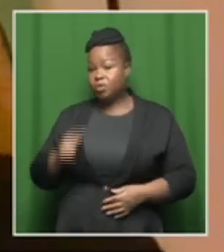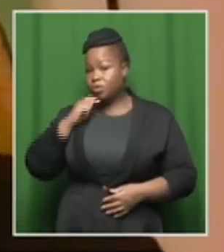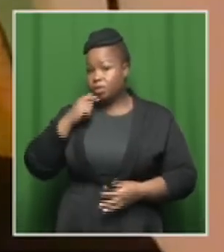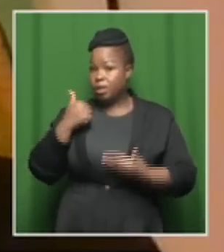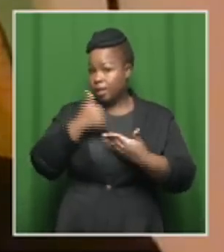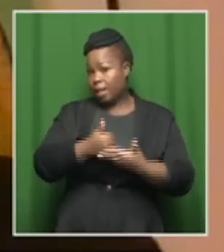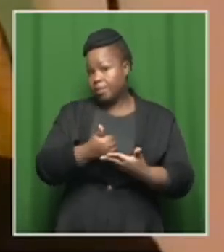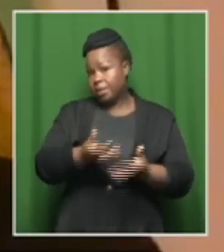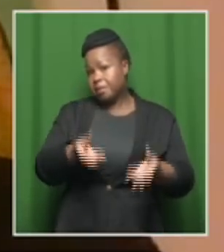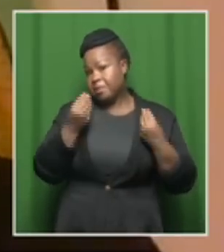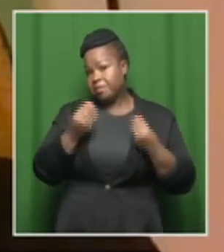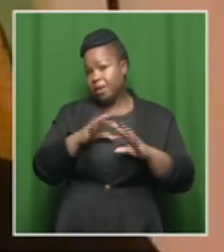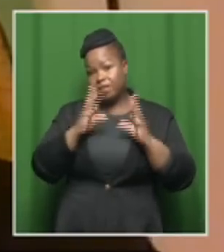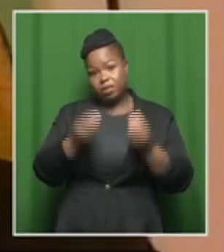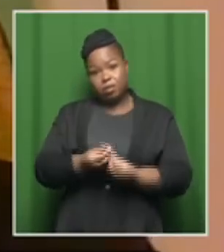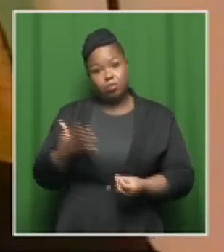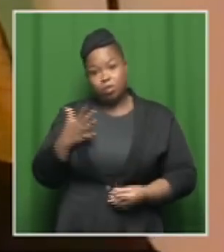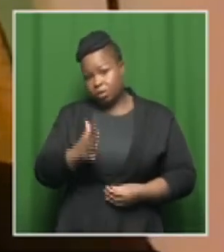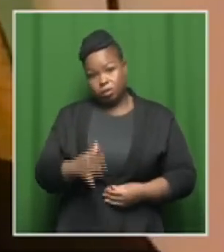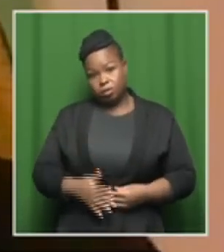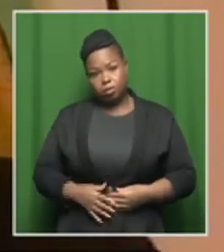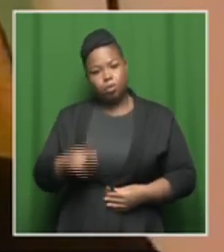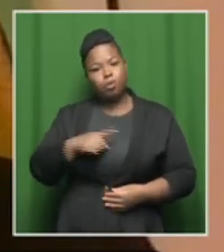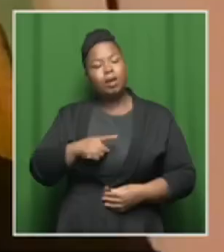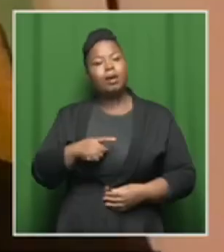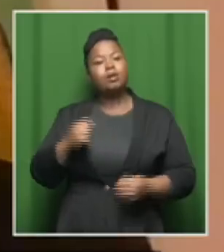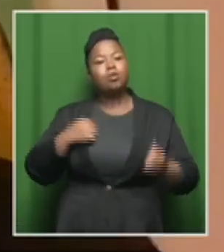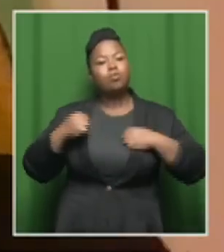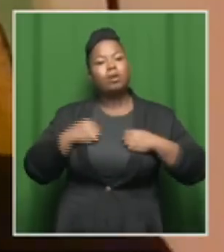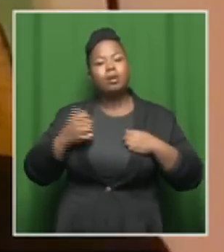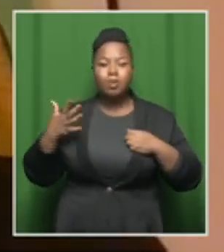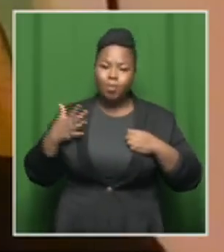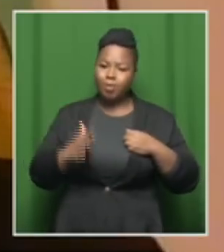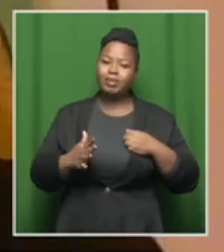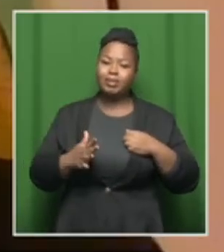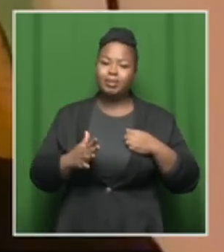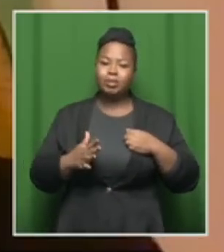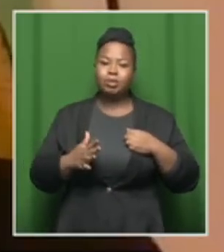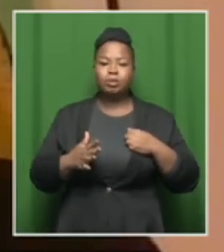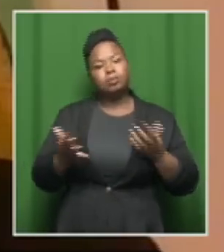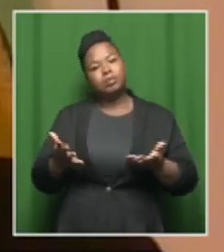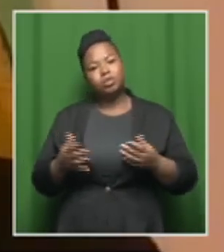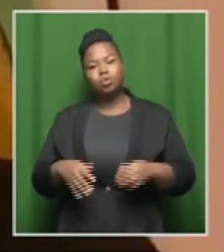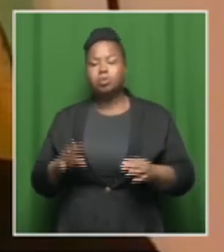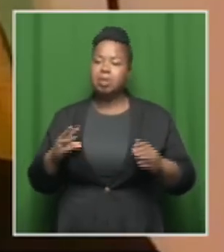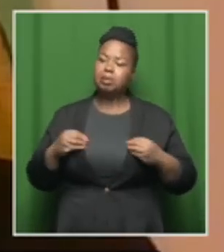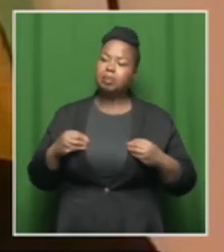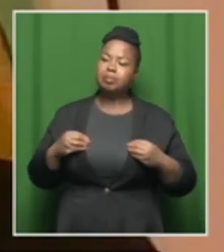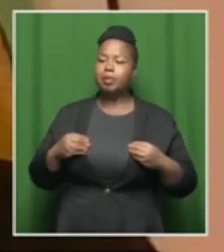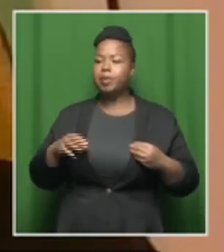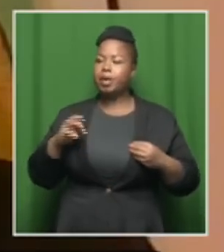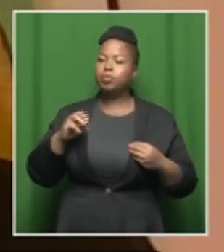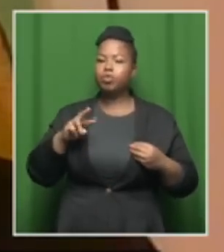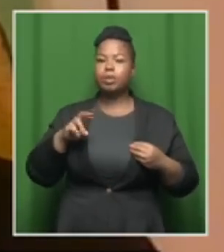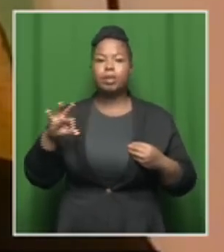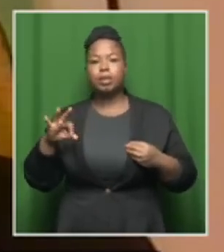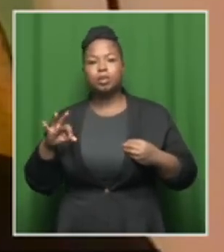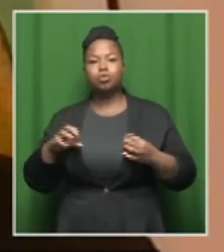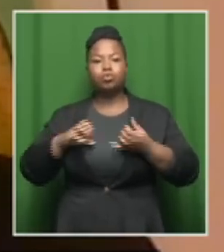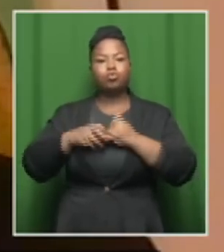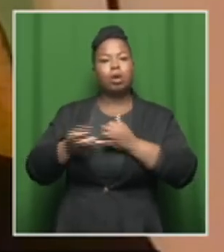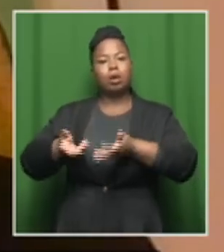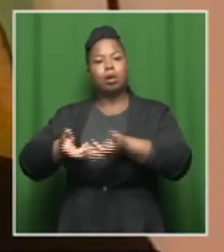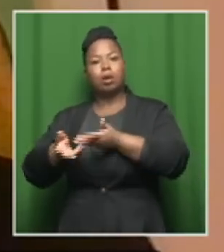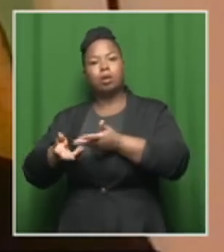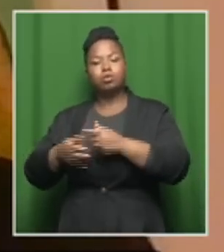what they want. They want to actually get the situation and get not acceptance of M23, but find a final solution and force the